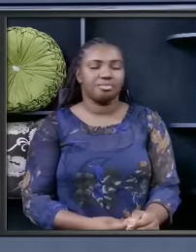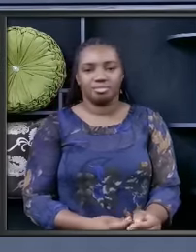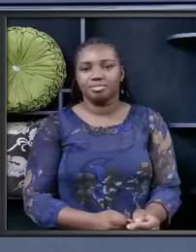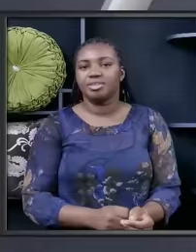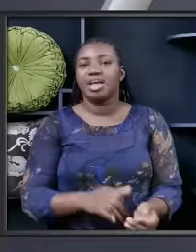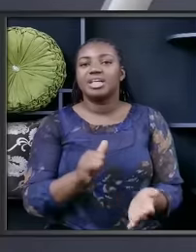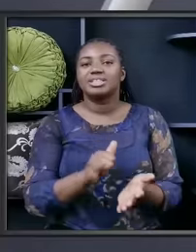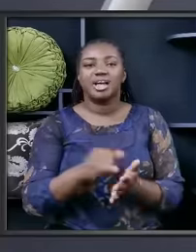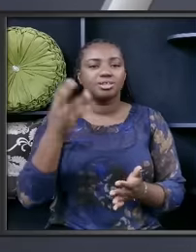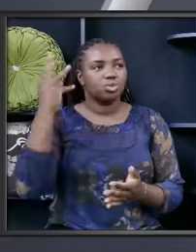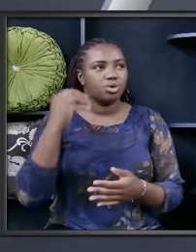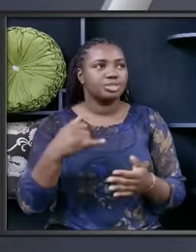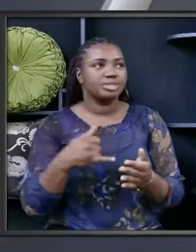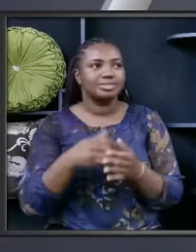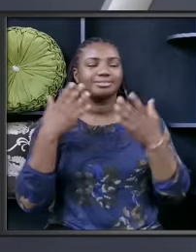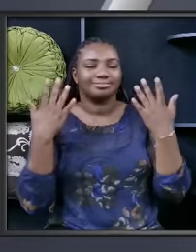they talk.